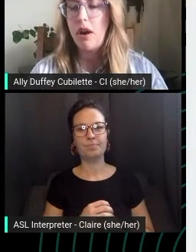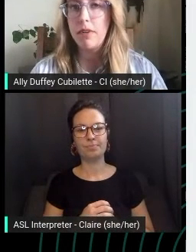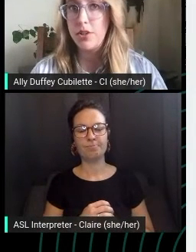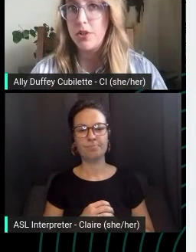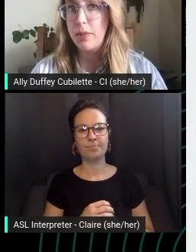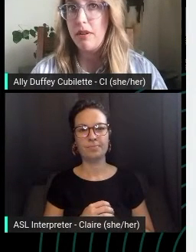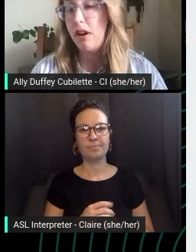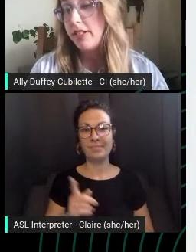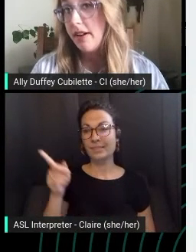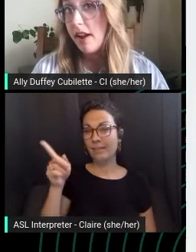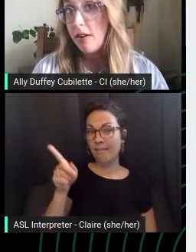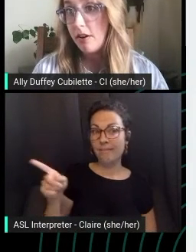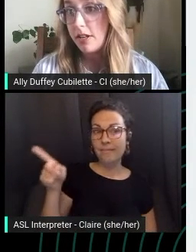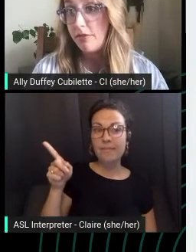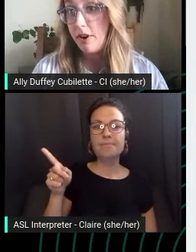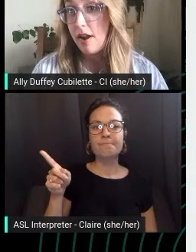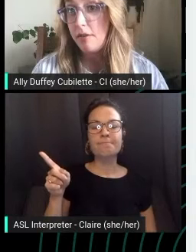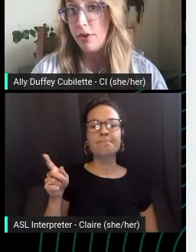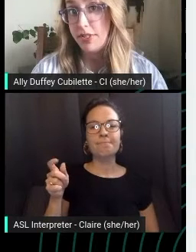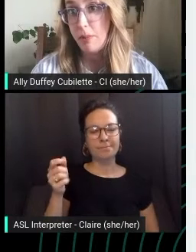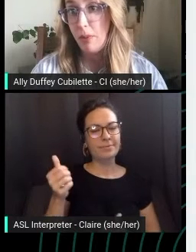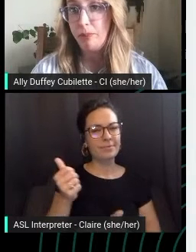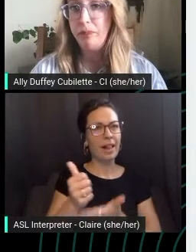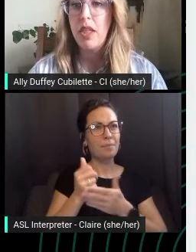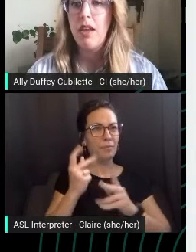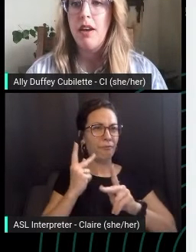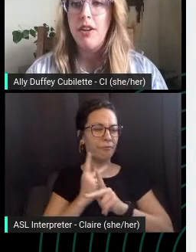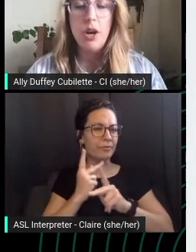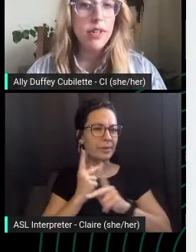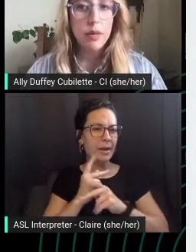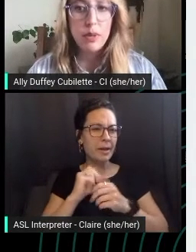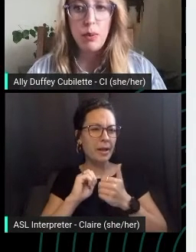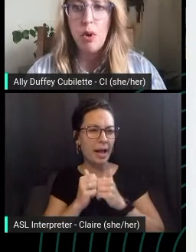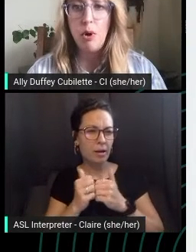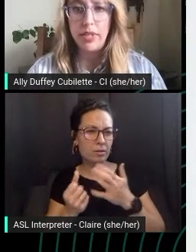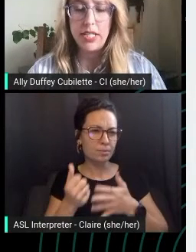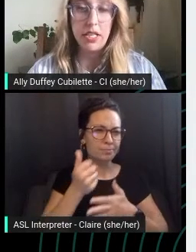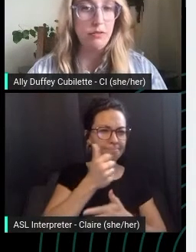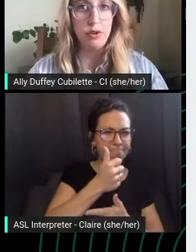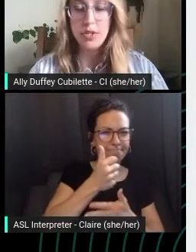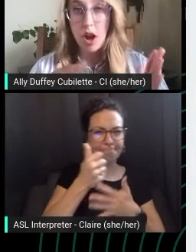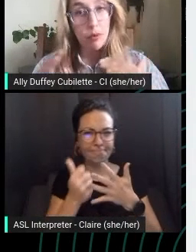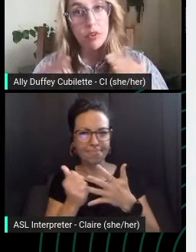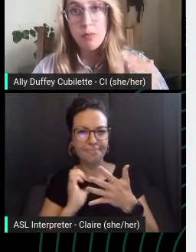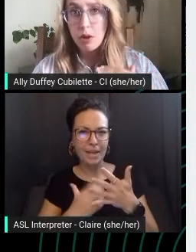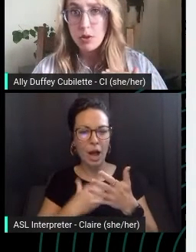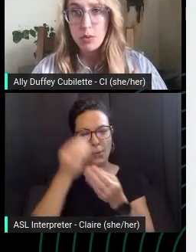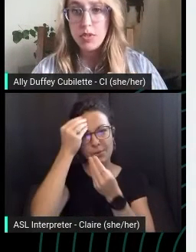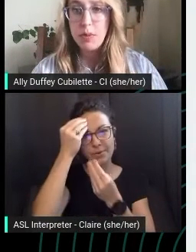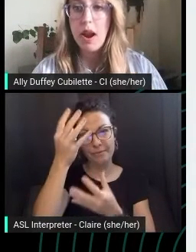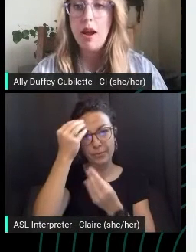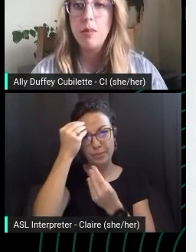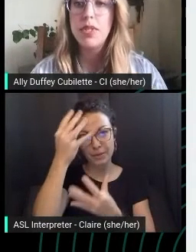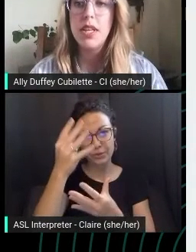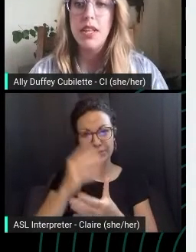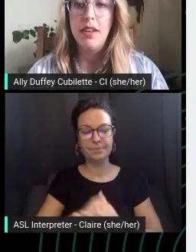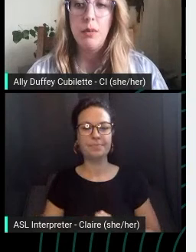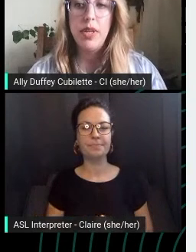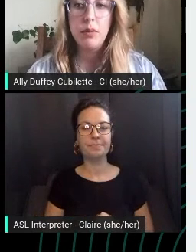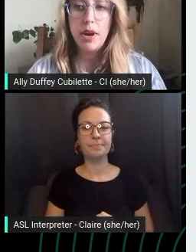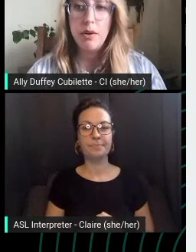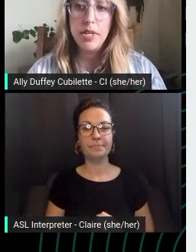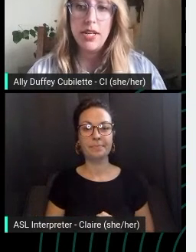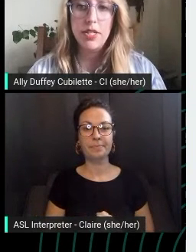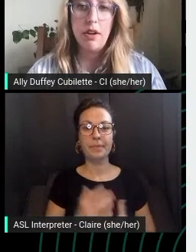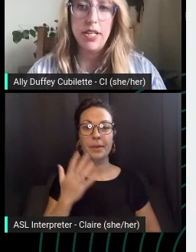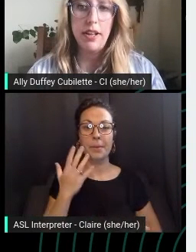inform a conversation about content hierarchy, for example. Knowing that people will only see the first couple of modules, perhaps, we